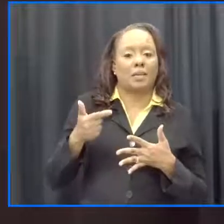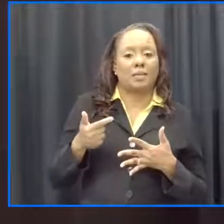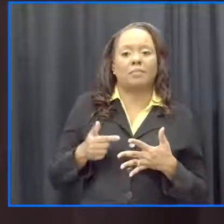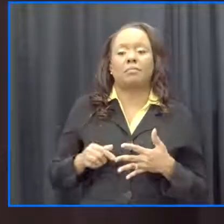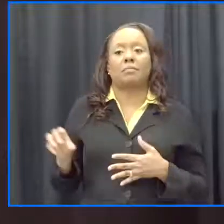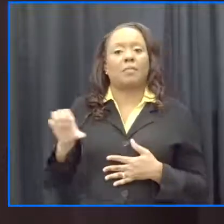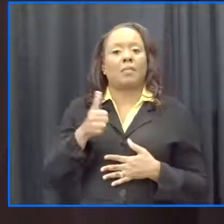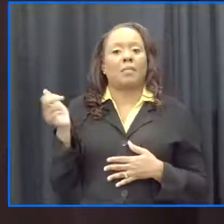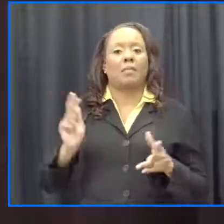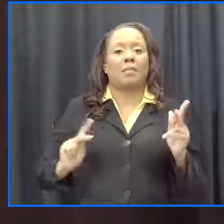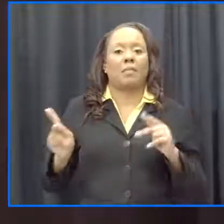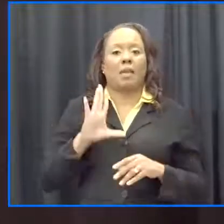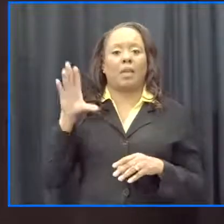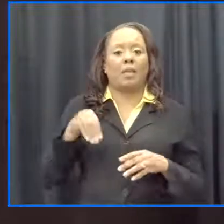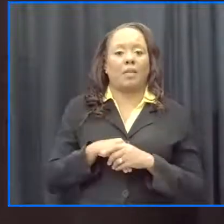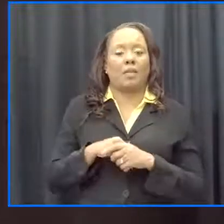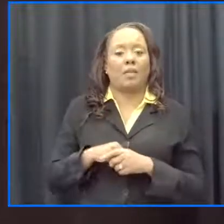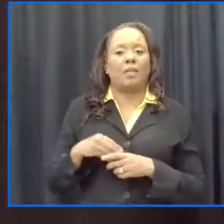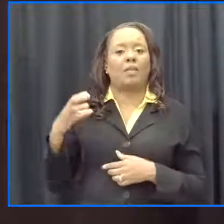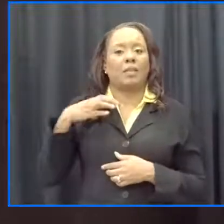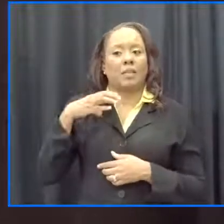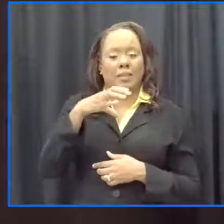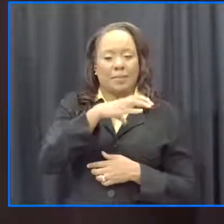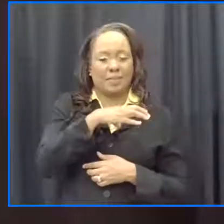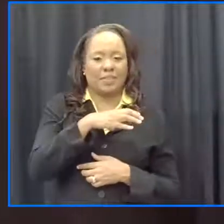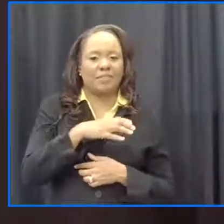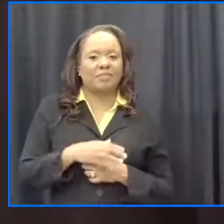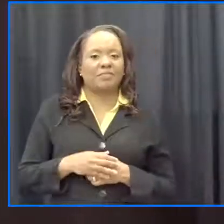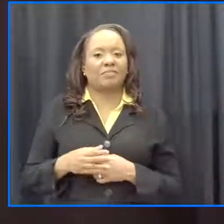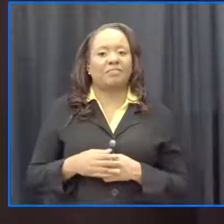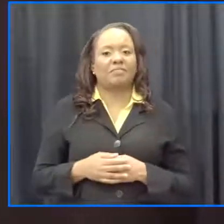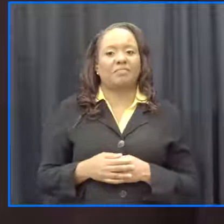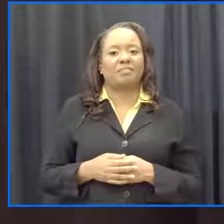fellow commissioners of the Constitutional Reform Commission,